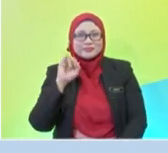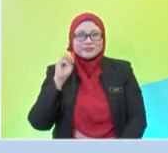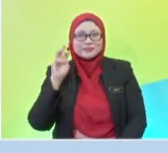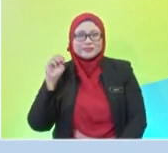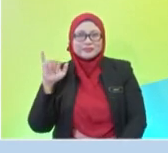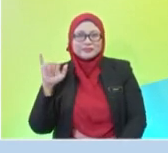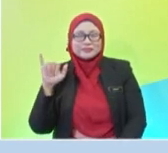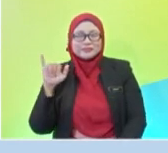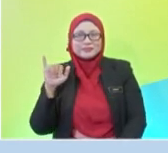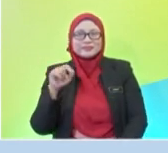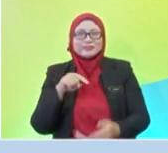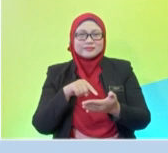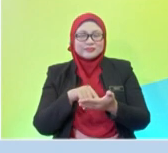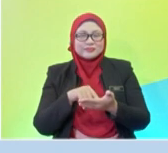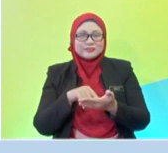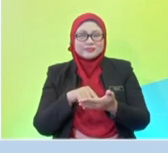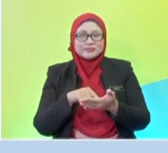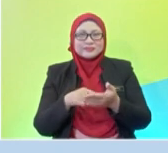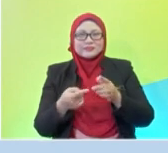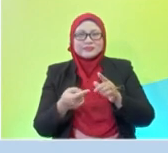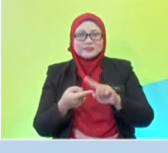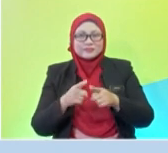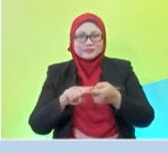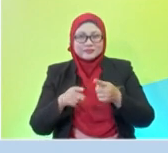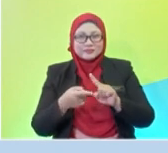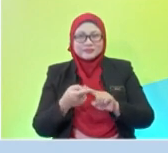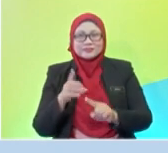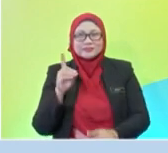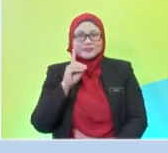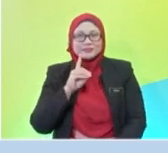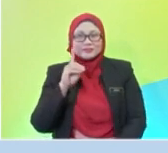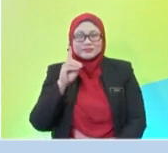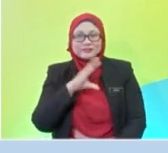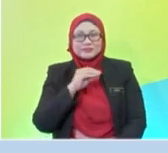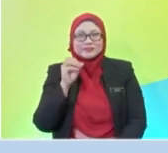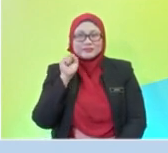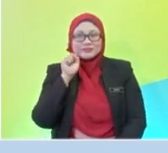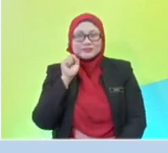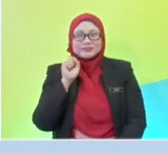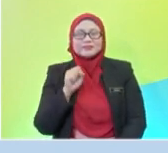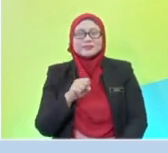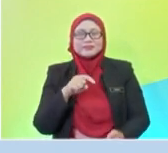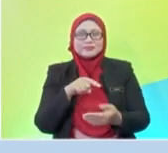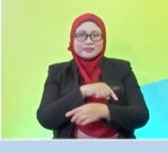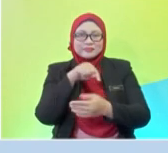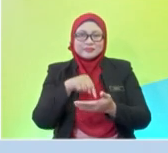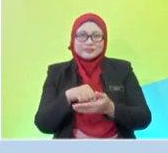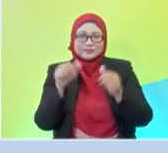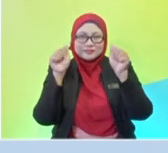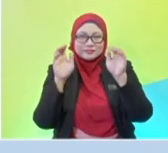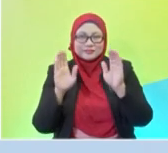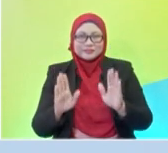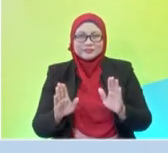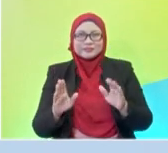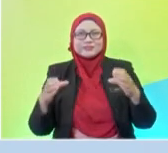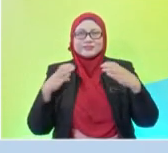These are my friends, Johnny and Sammy. It was Sunday. It was a holiday.